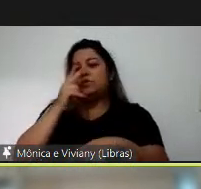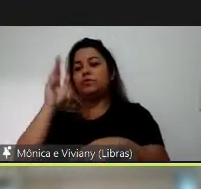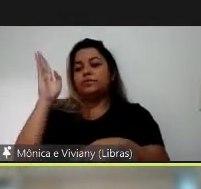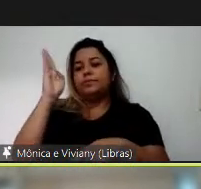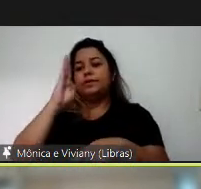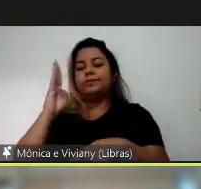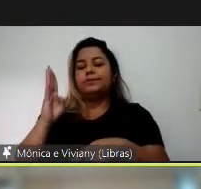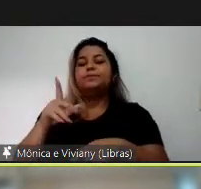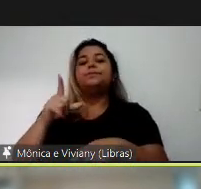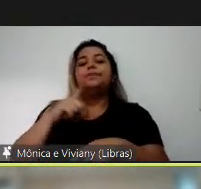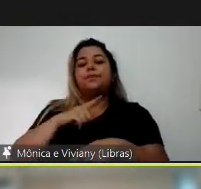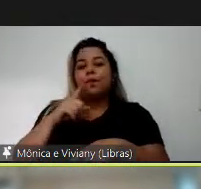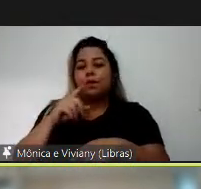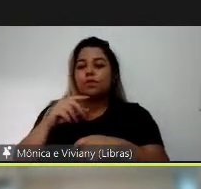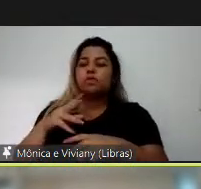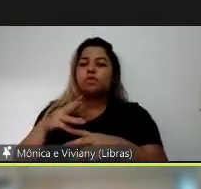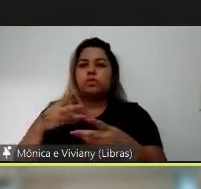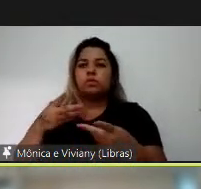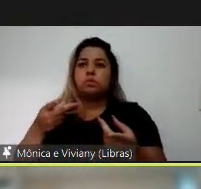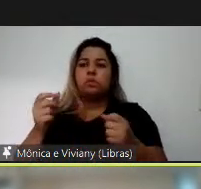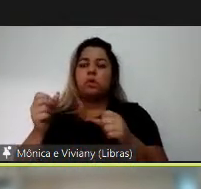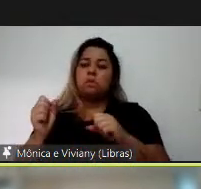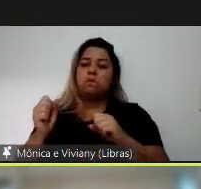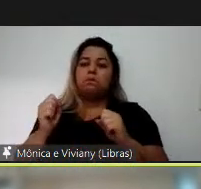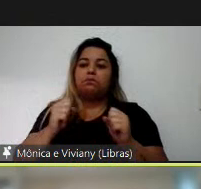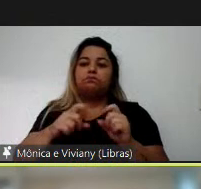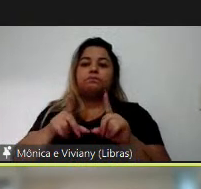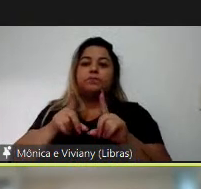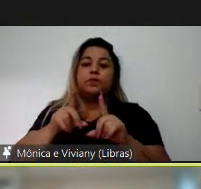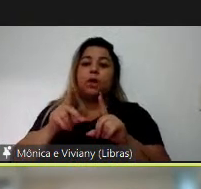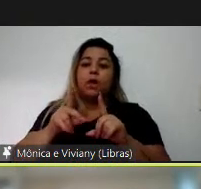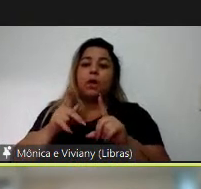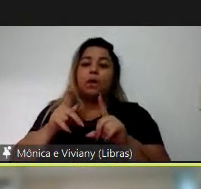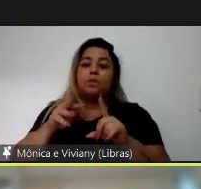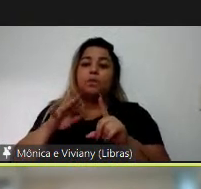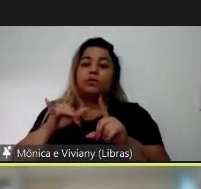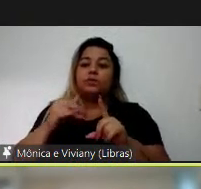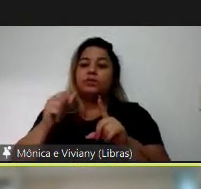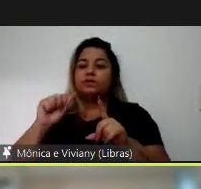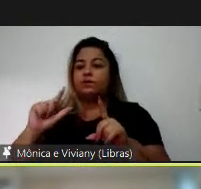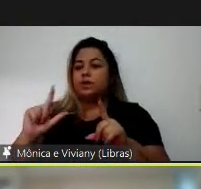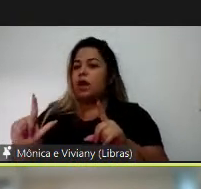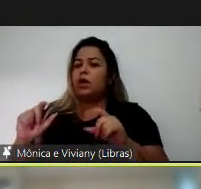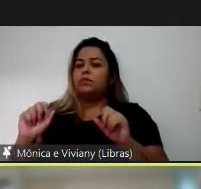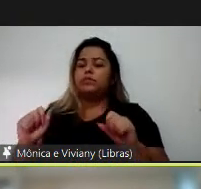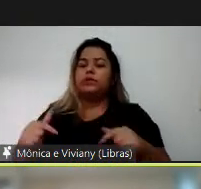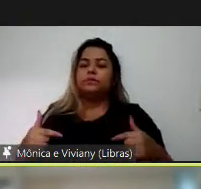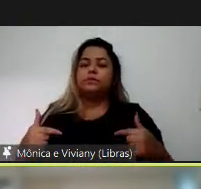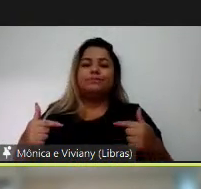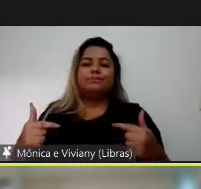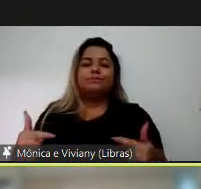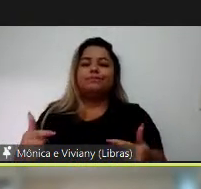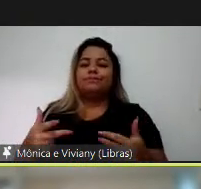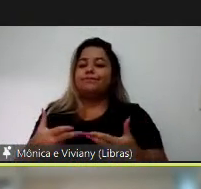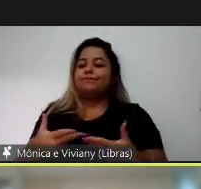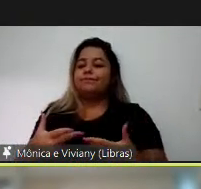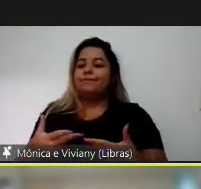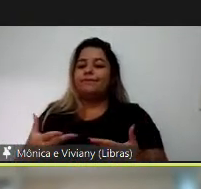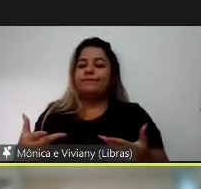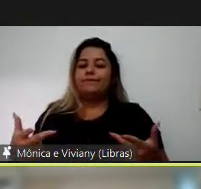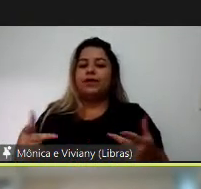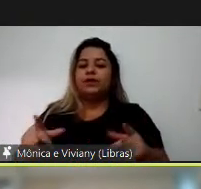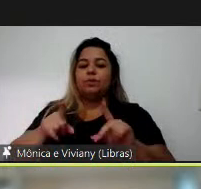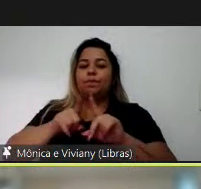think Brazil has a lot of potential to be this country that is a reference for this agenda, but the challenges are a